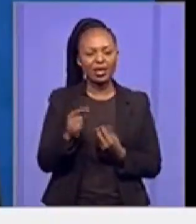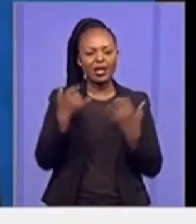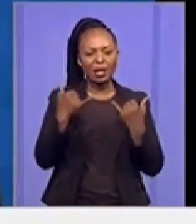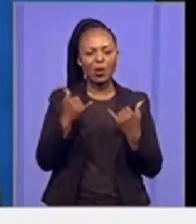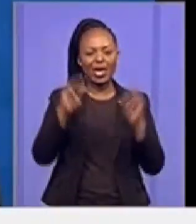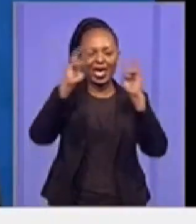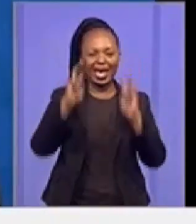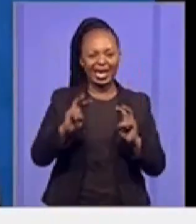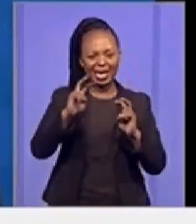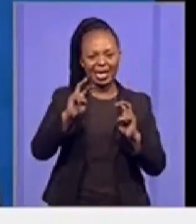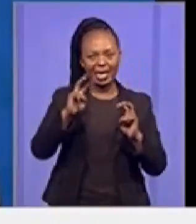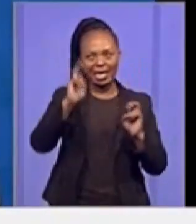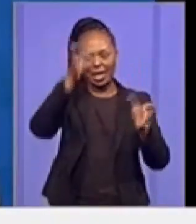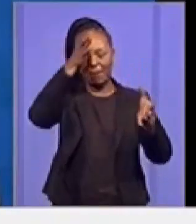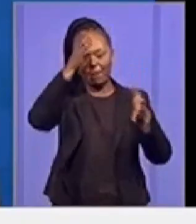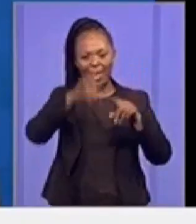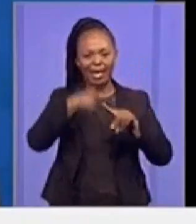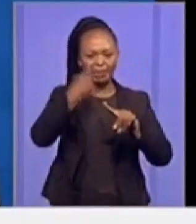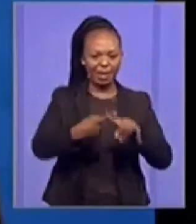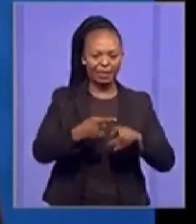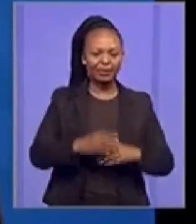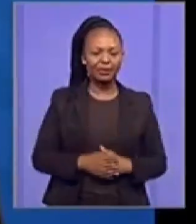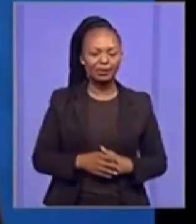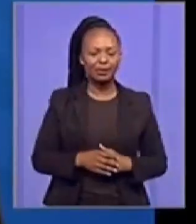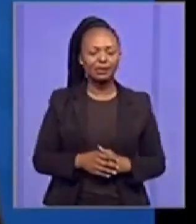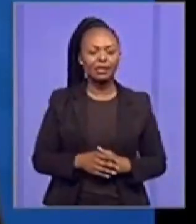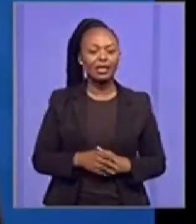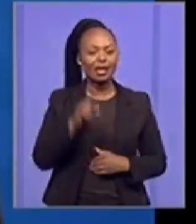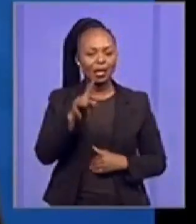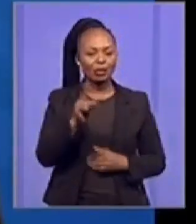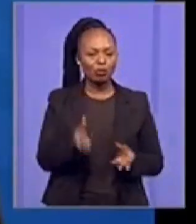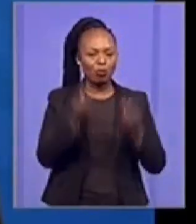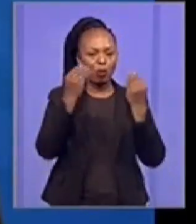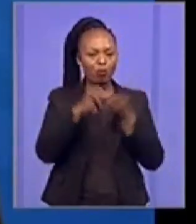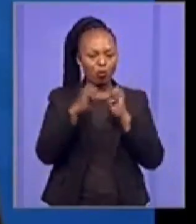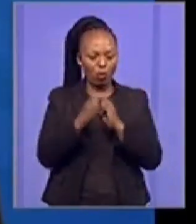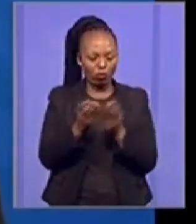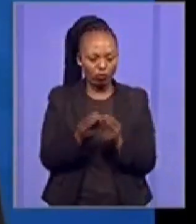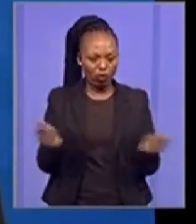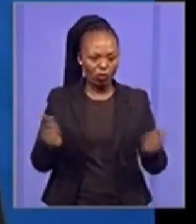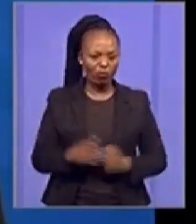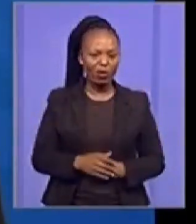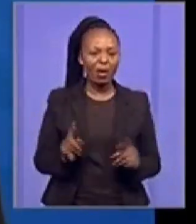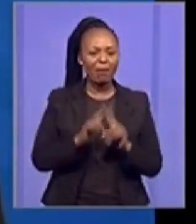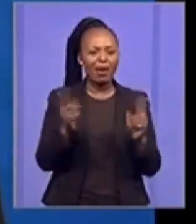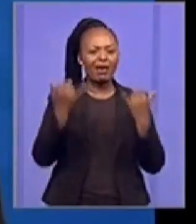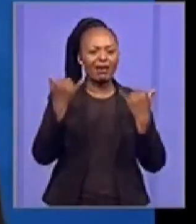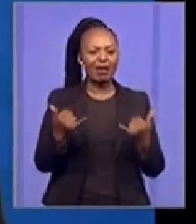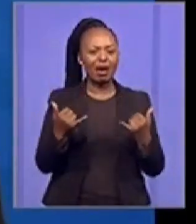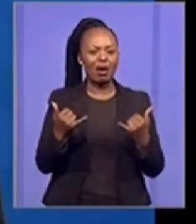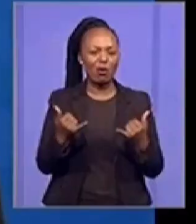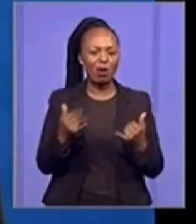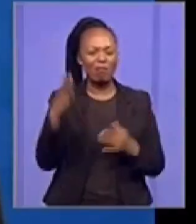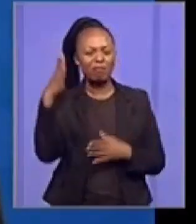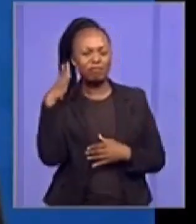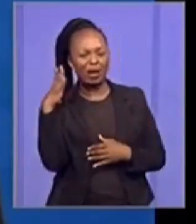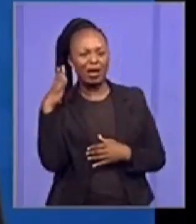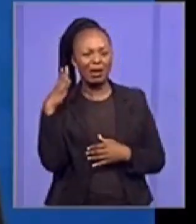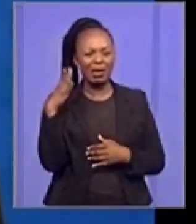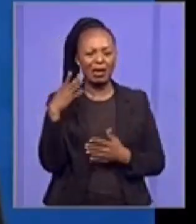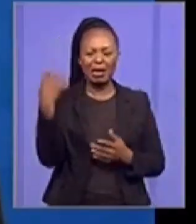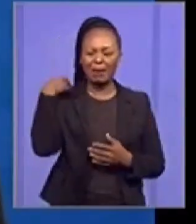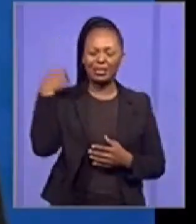energy expert in this portfolio to be able to get to grips with the crisis. We've now had an even larger cabinet